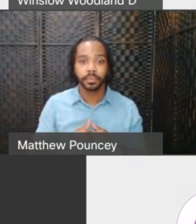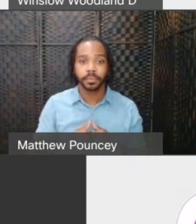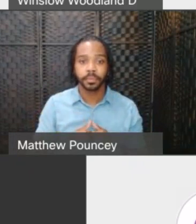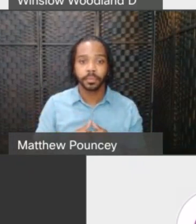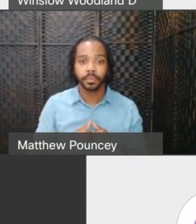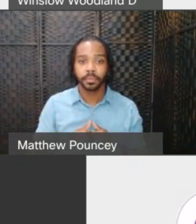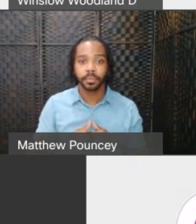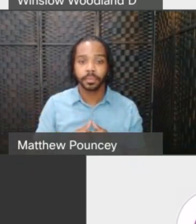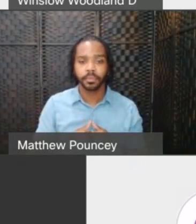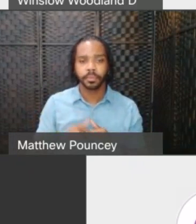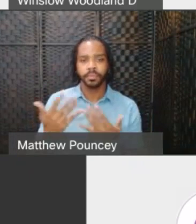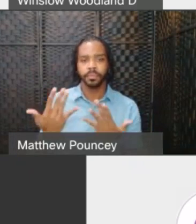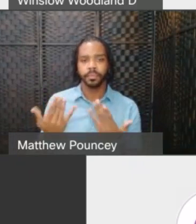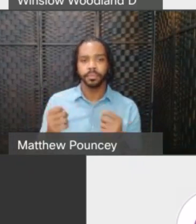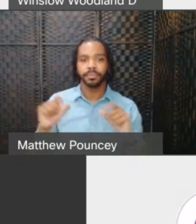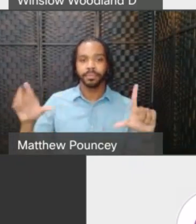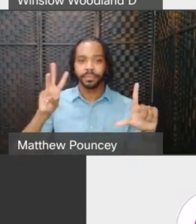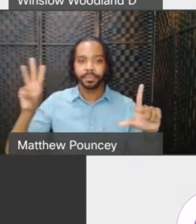Just gonna refresh.